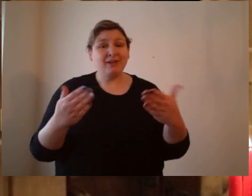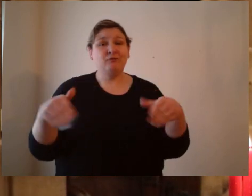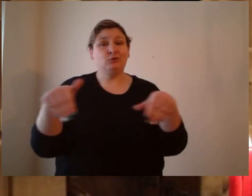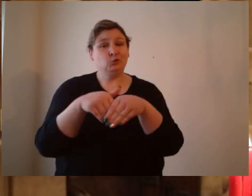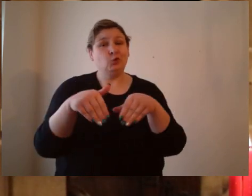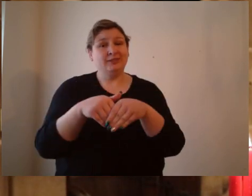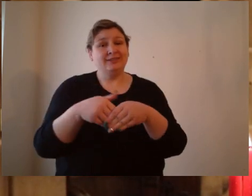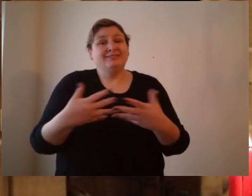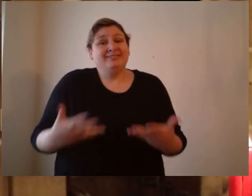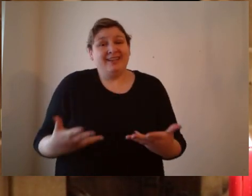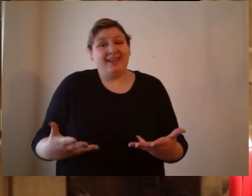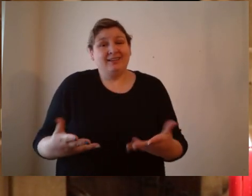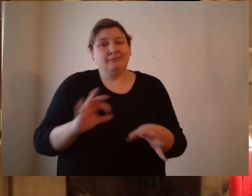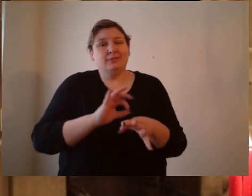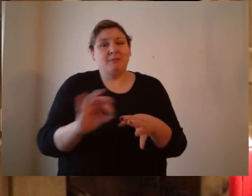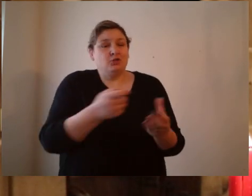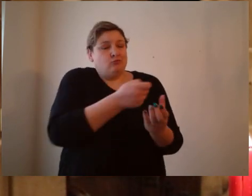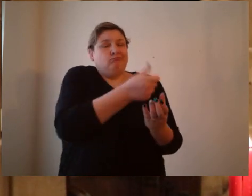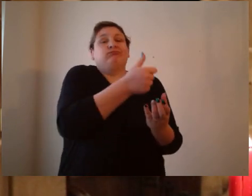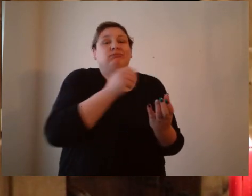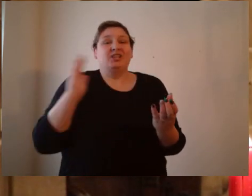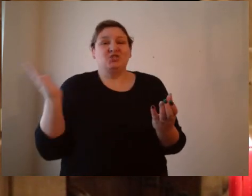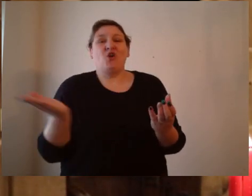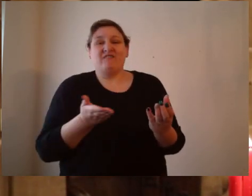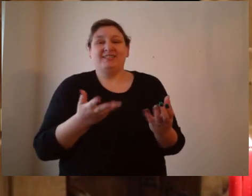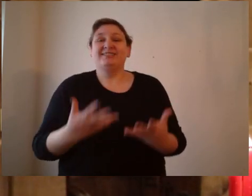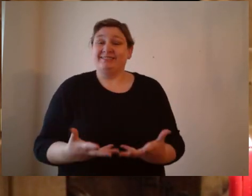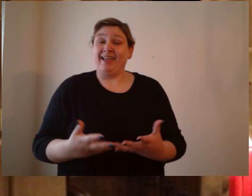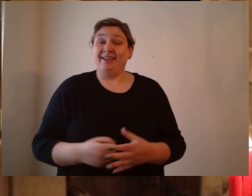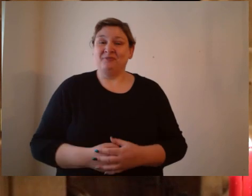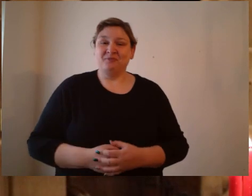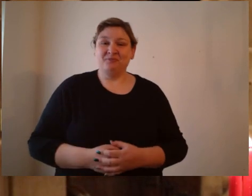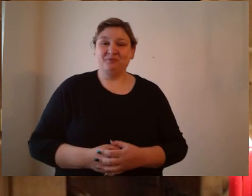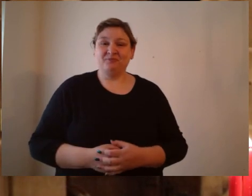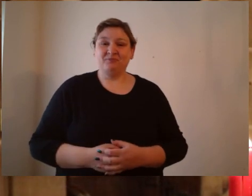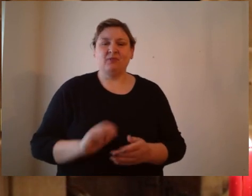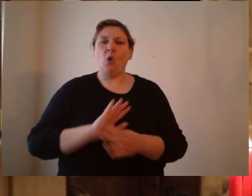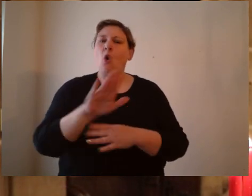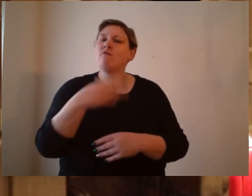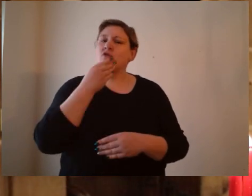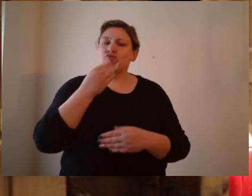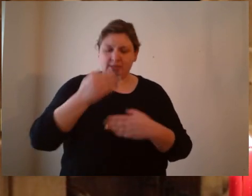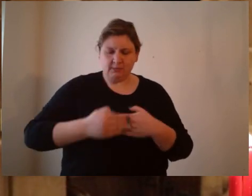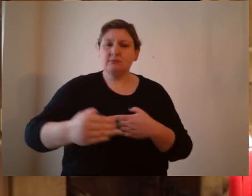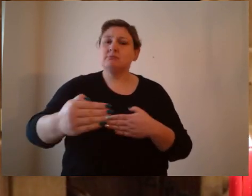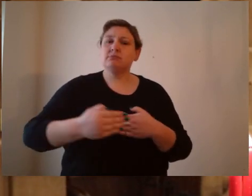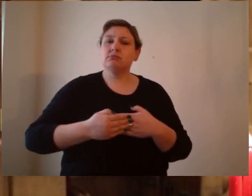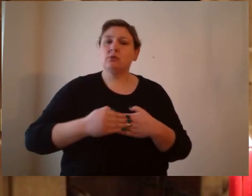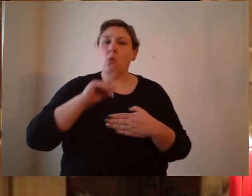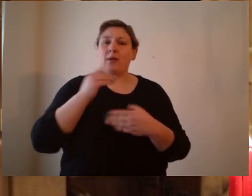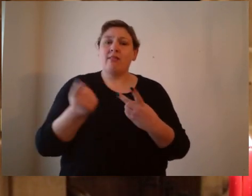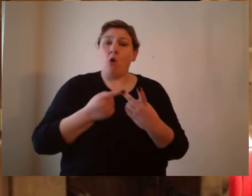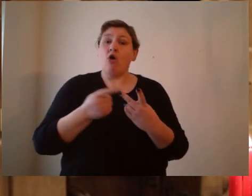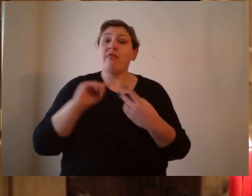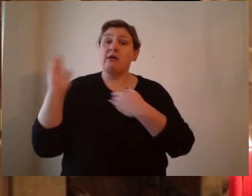Thank you for joining us at our special Christingle service today. And over the Christmas period, we are